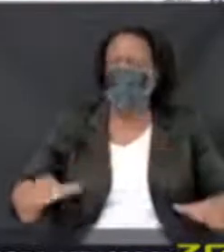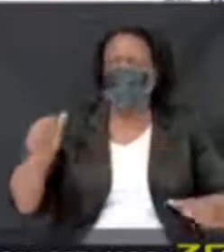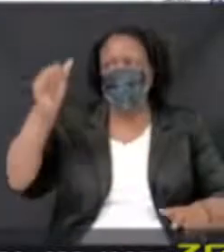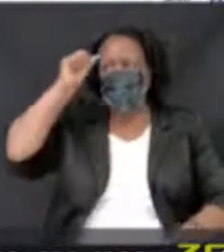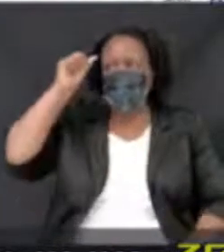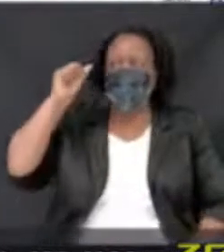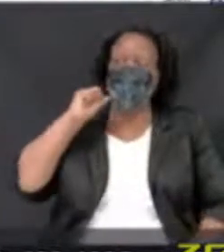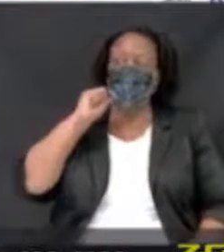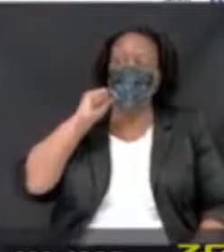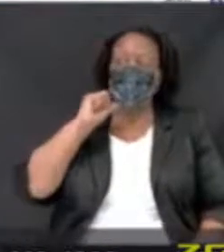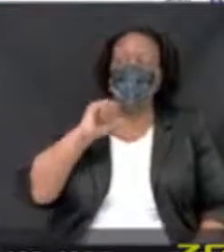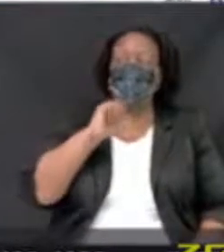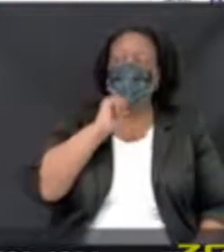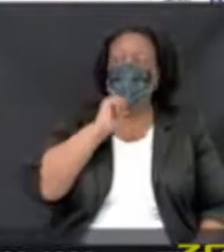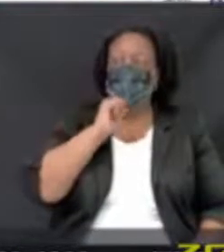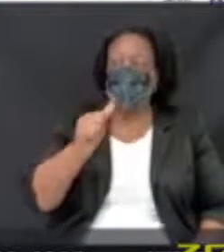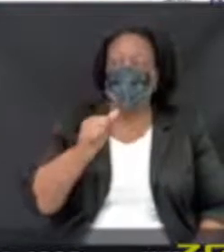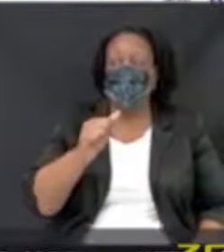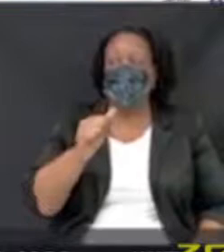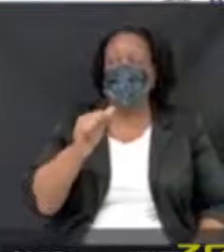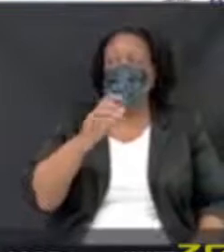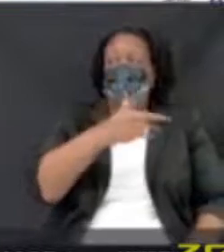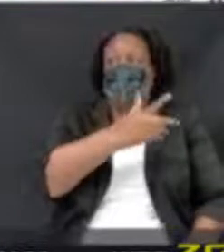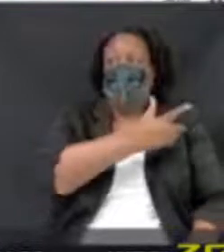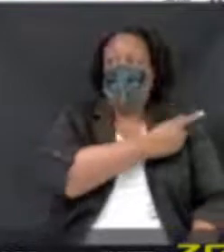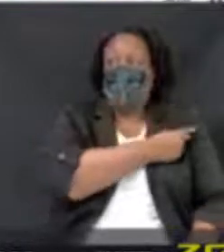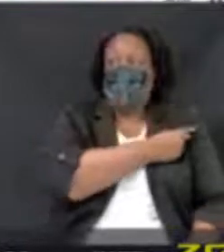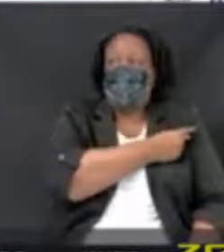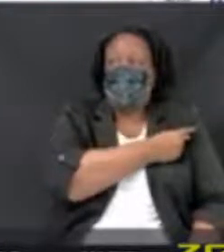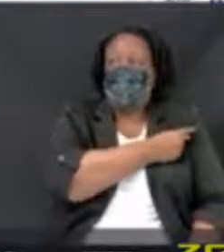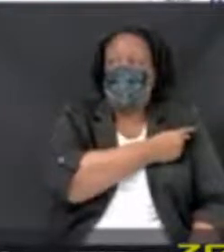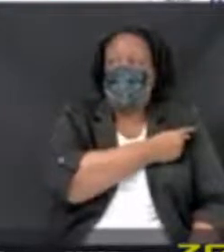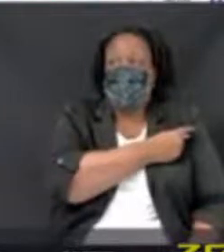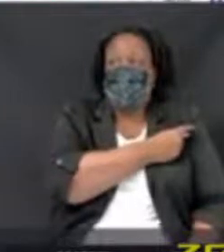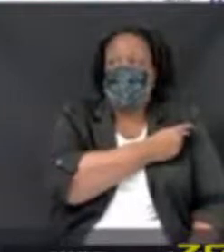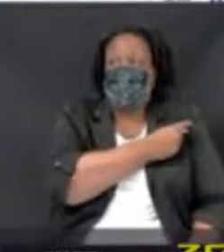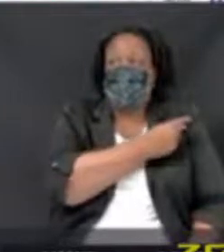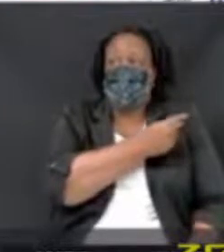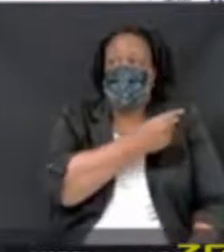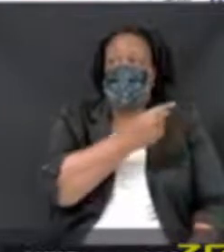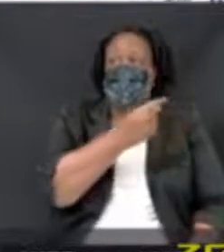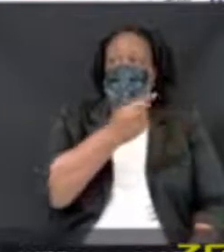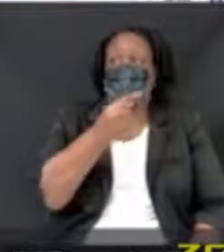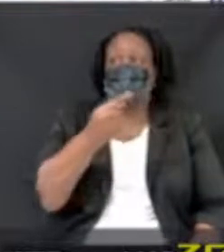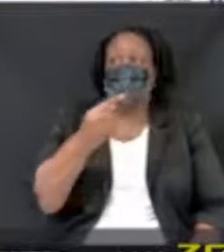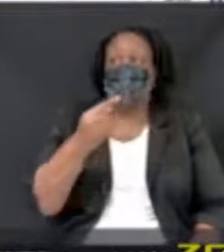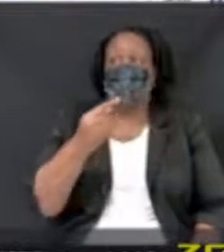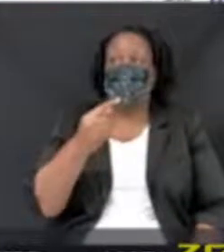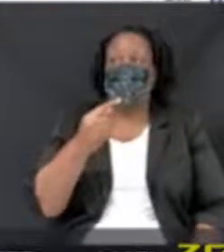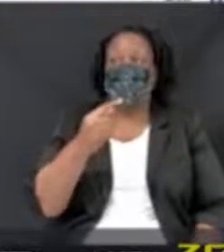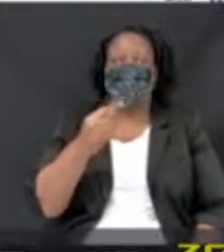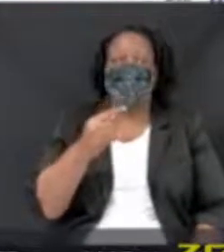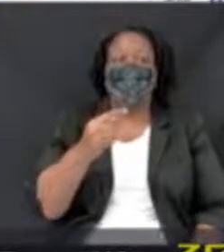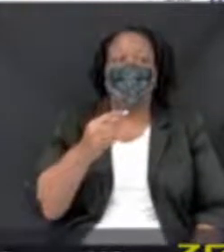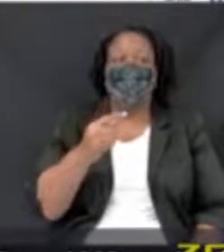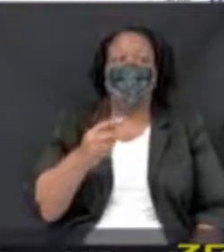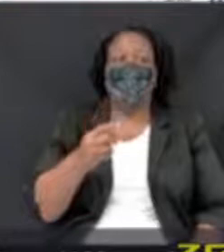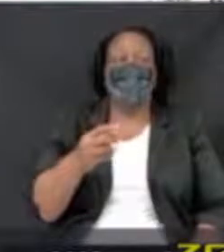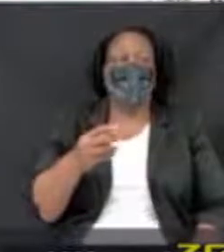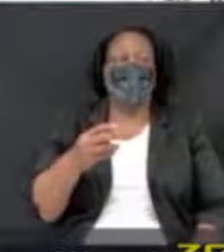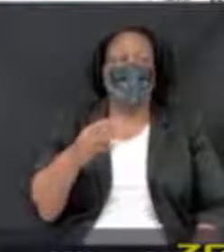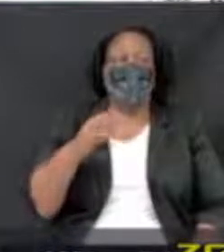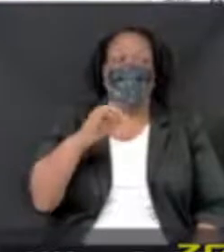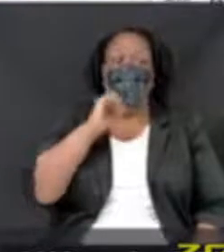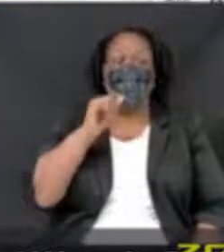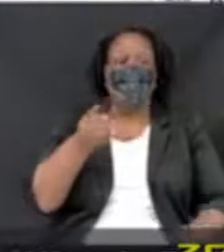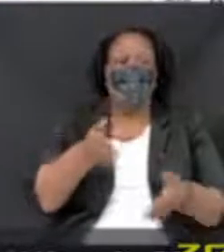were unvaccinated and had to be quarantined, I won't have to call into a radio station to find out whether or not I as a parent will